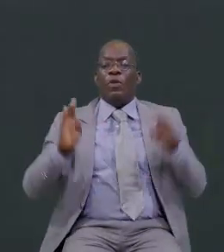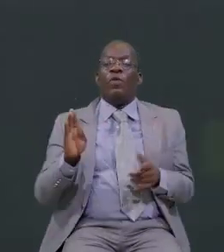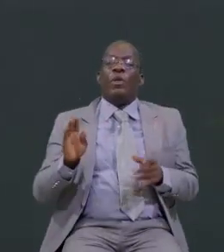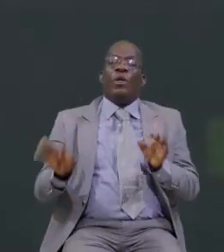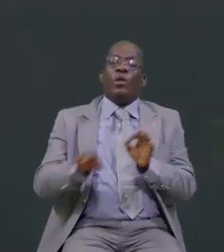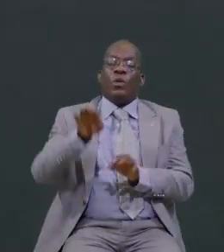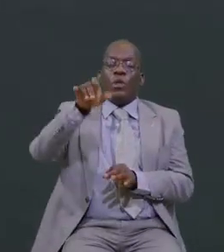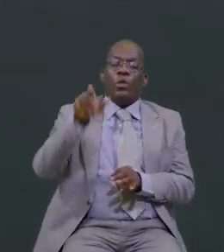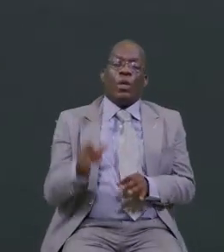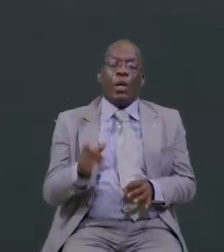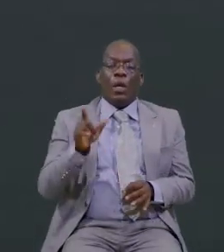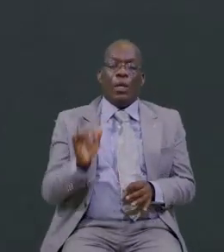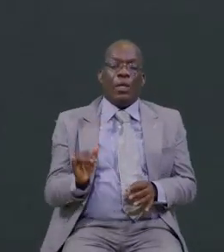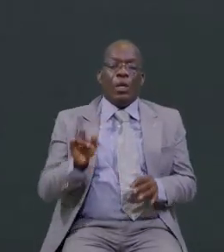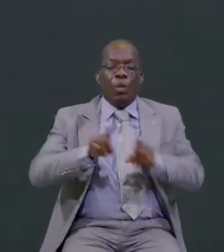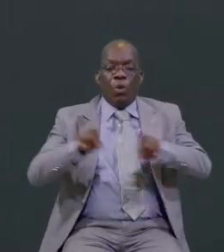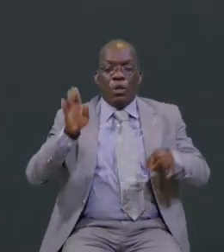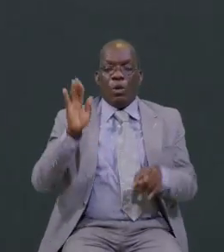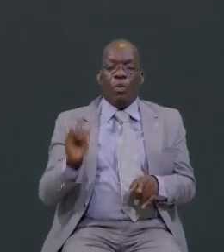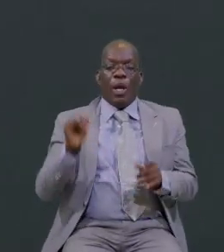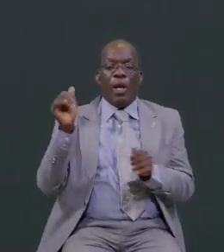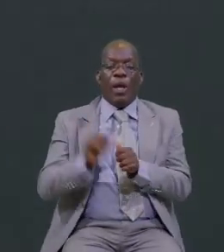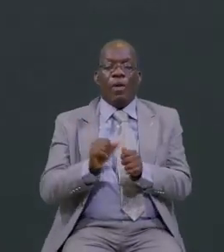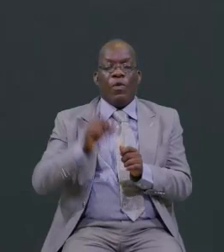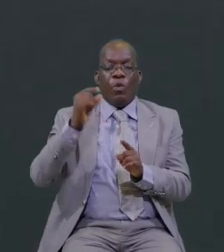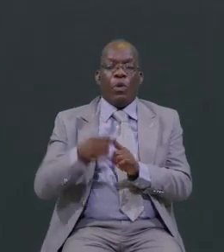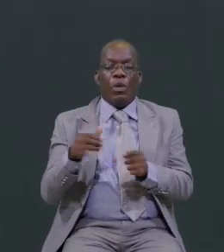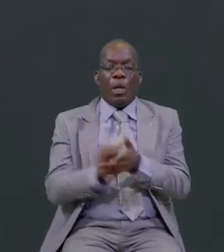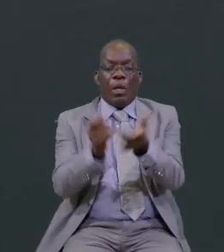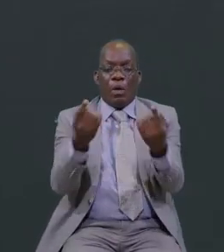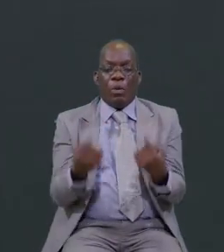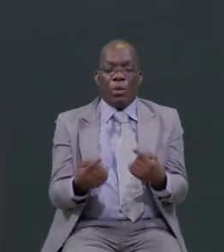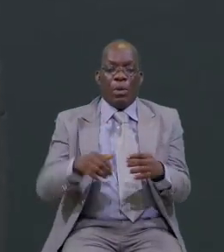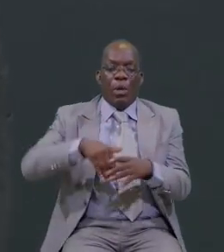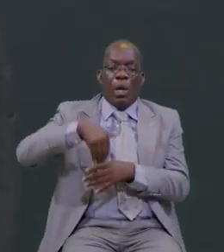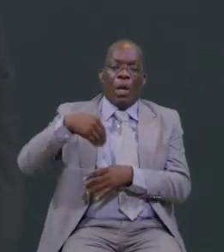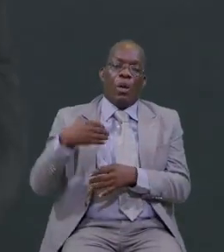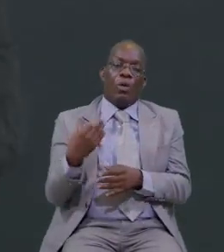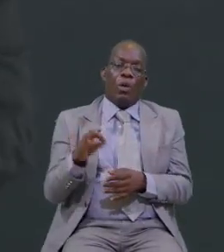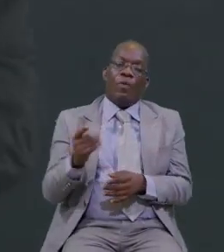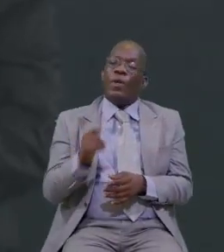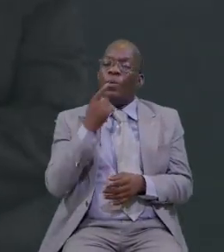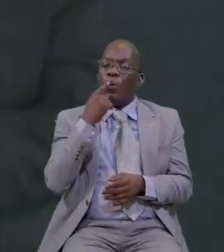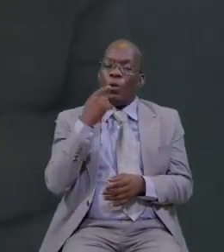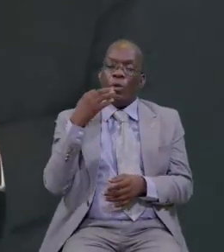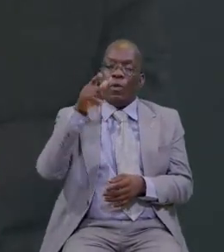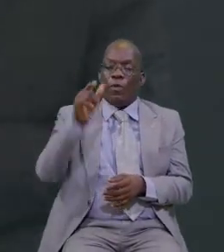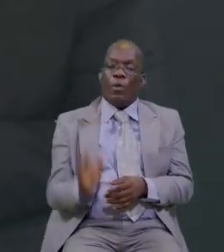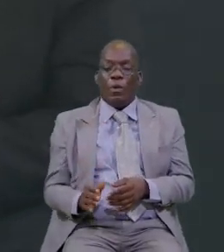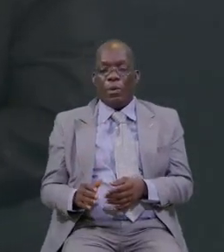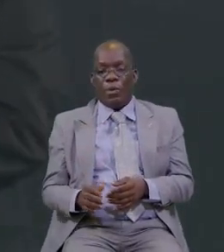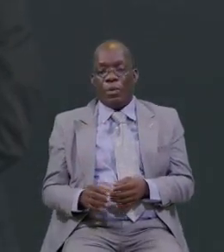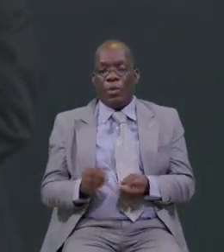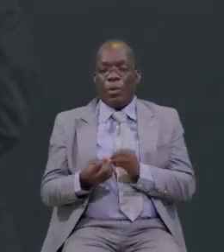every word that proceedeth out of the mouth of God. Look at number three